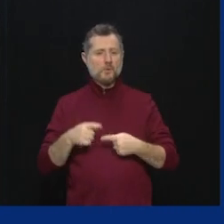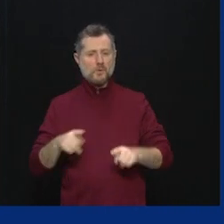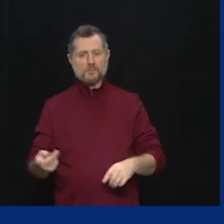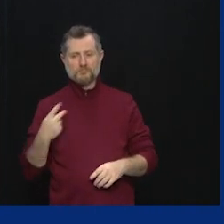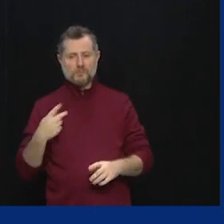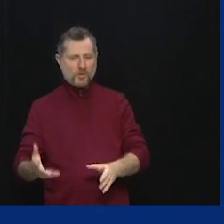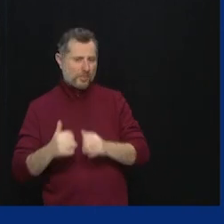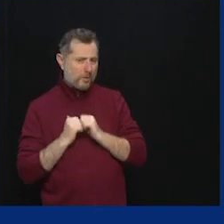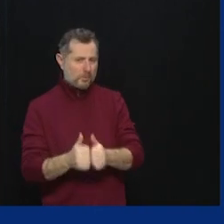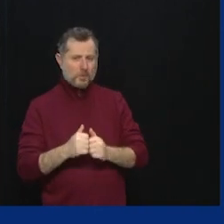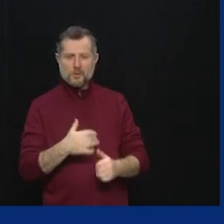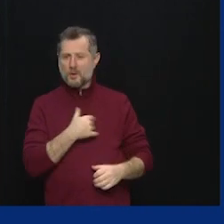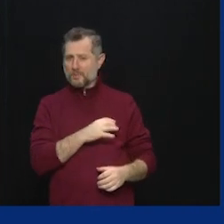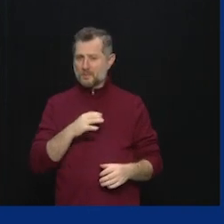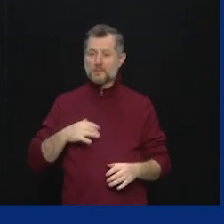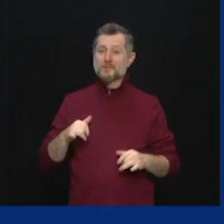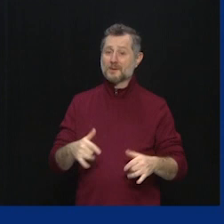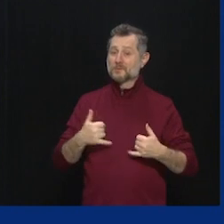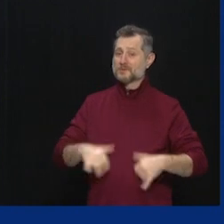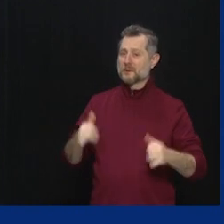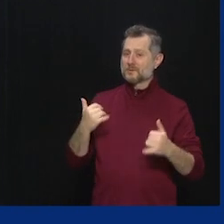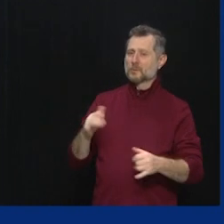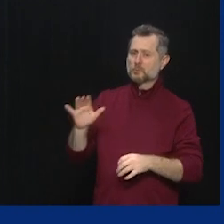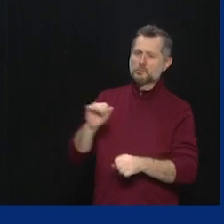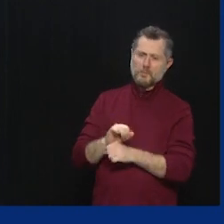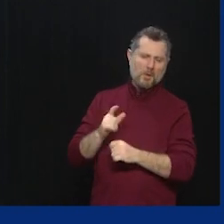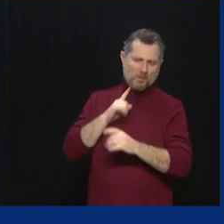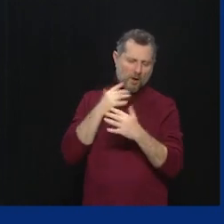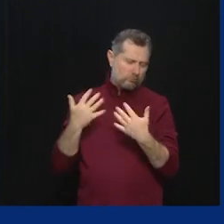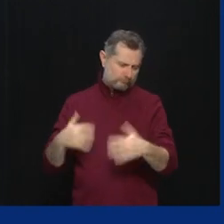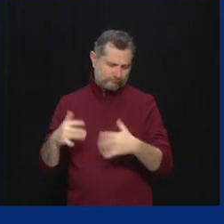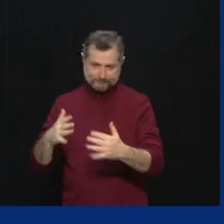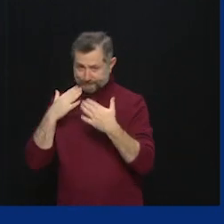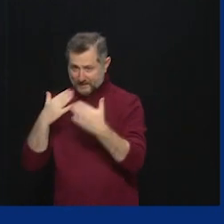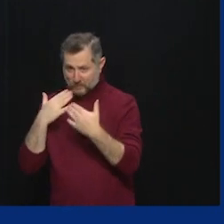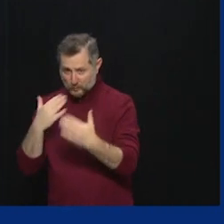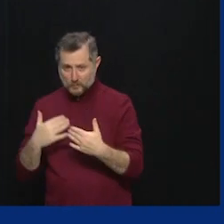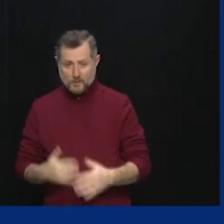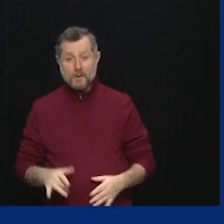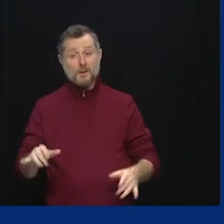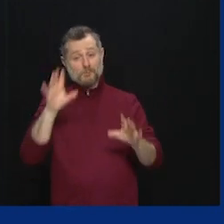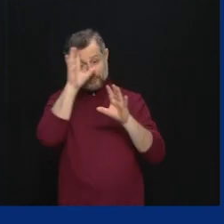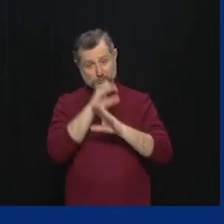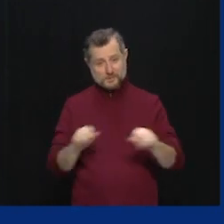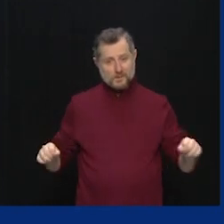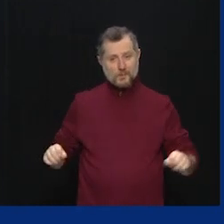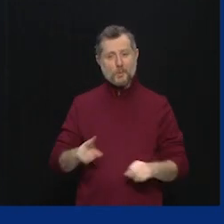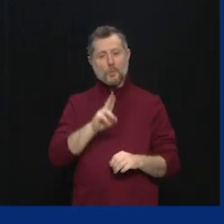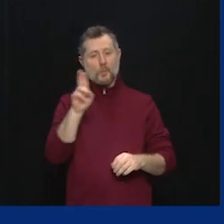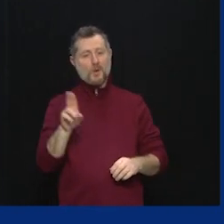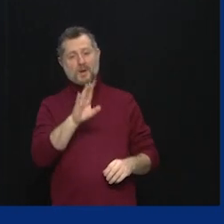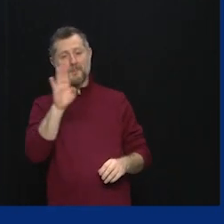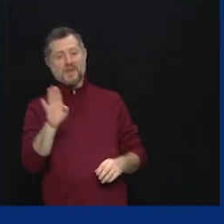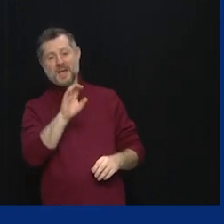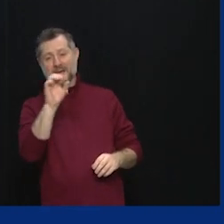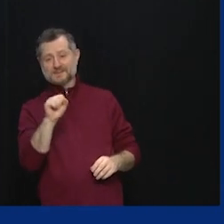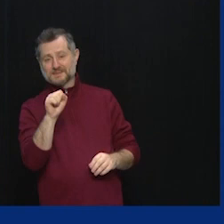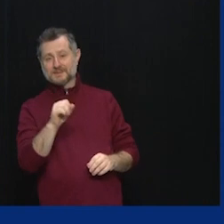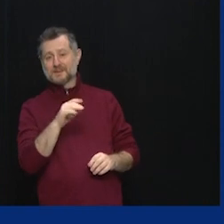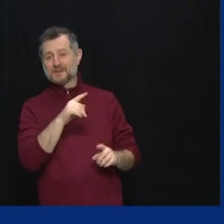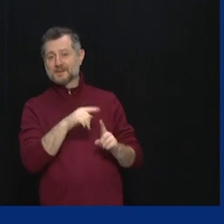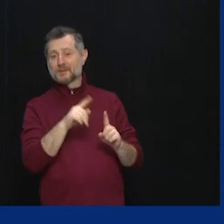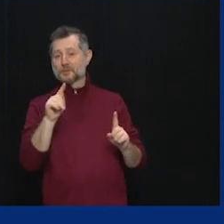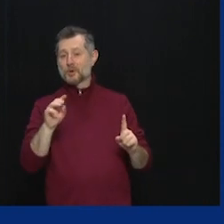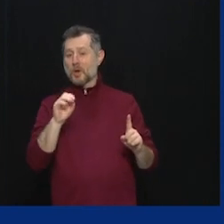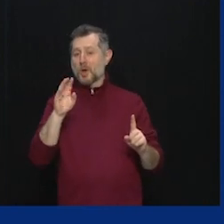doing even to this day. Thank you, Greg. And the president of UBS, Tom, thank you for putting your name on